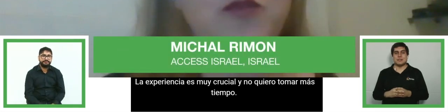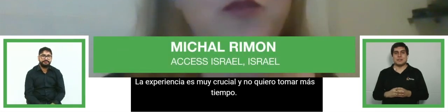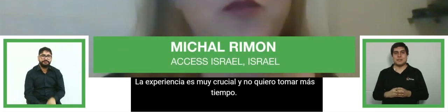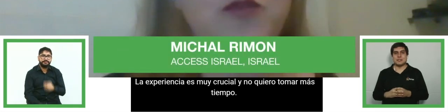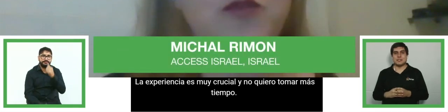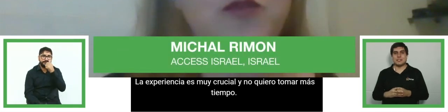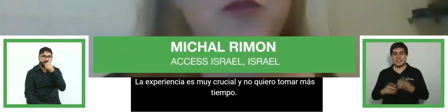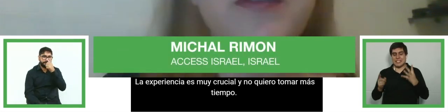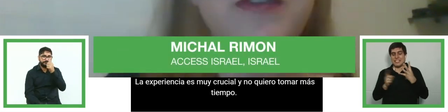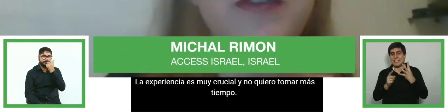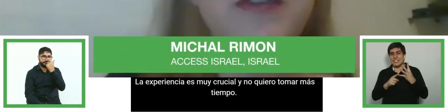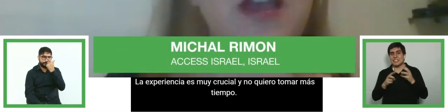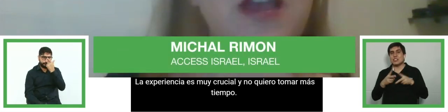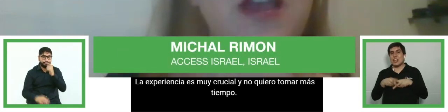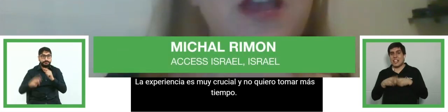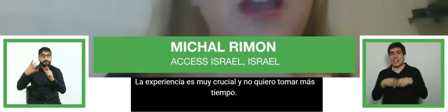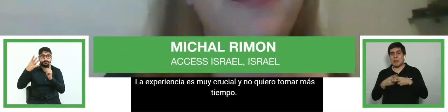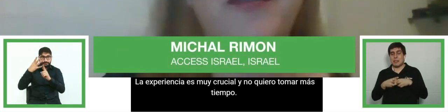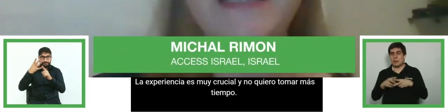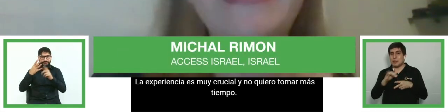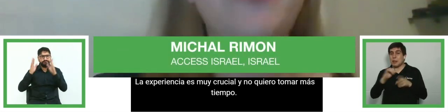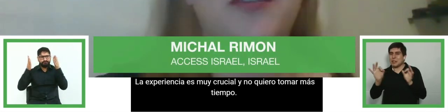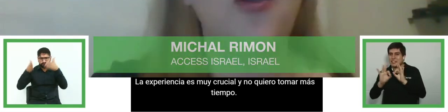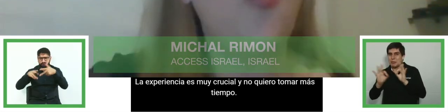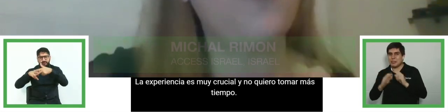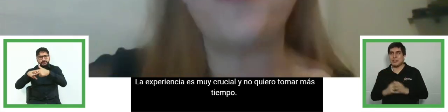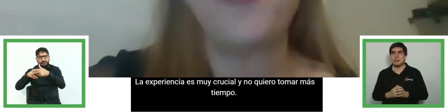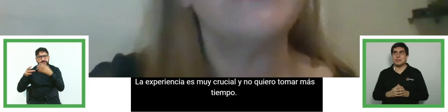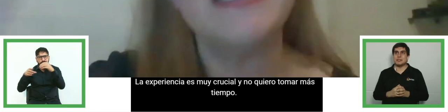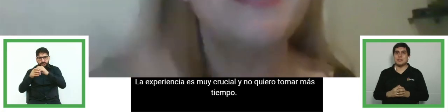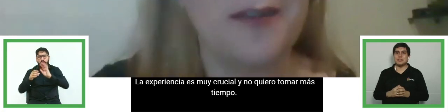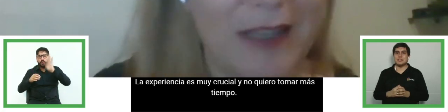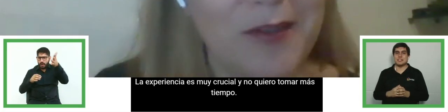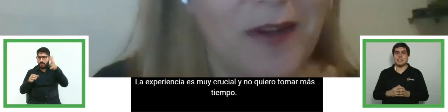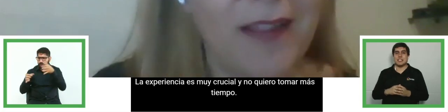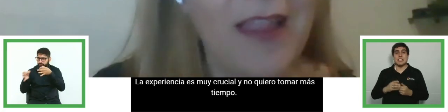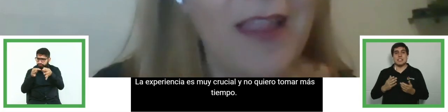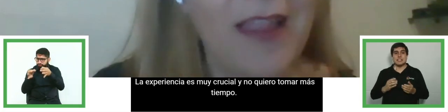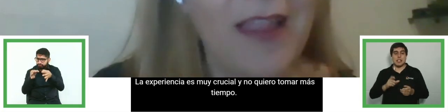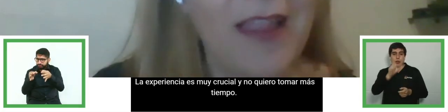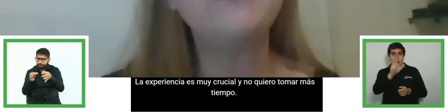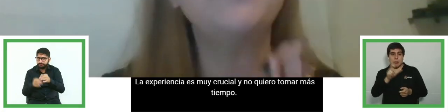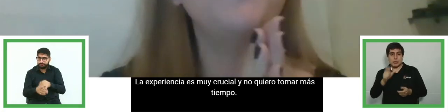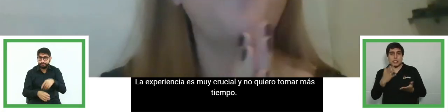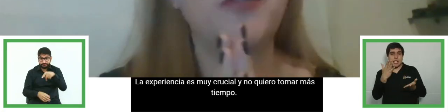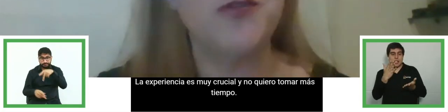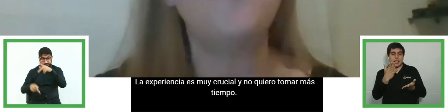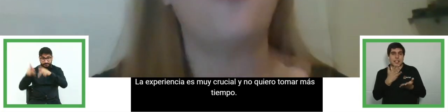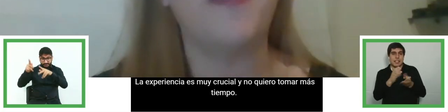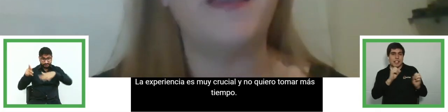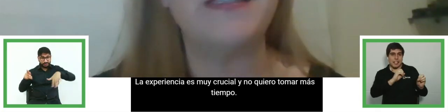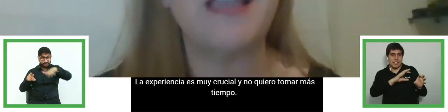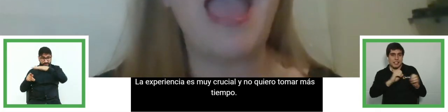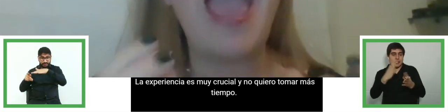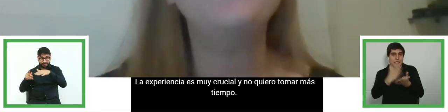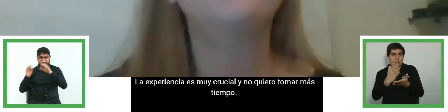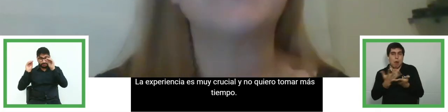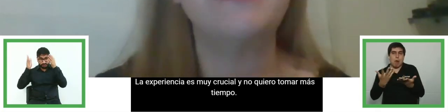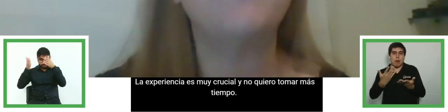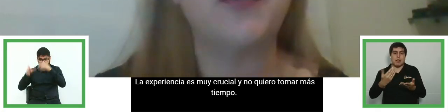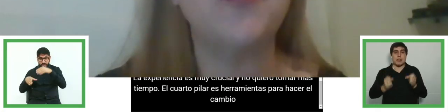teacher, or the president of Israel, once you do all this and you receive the tools to make a difference in your neck of the